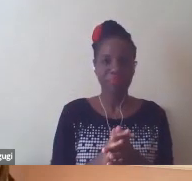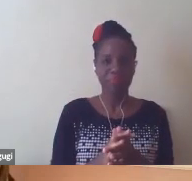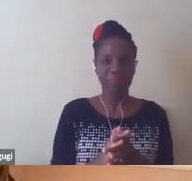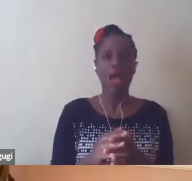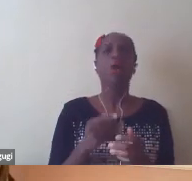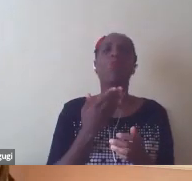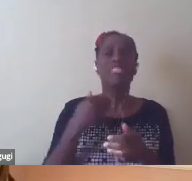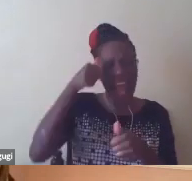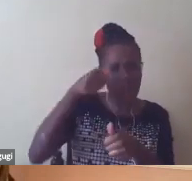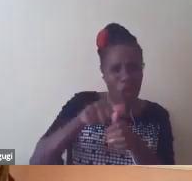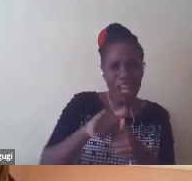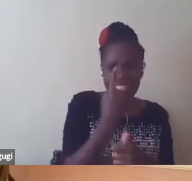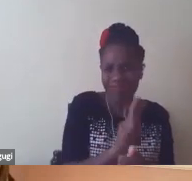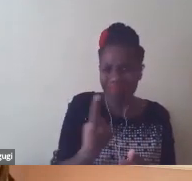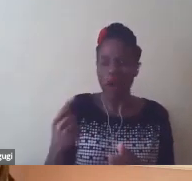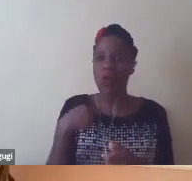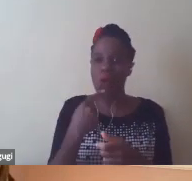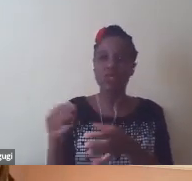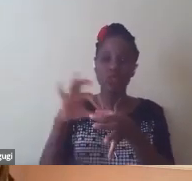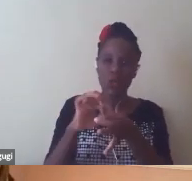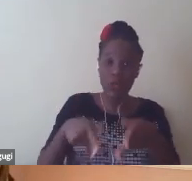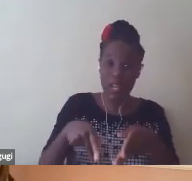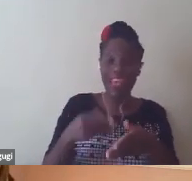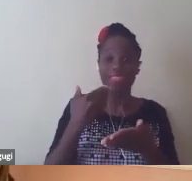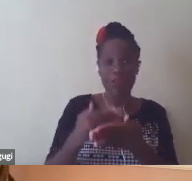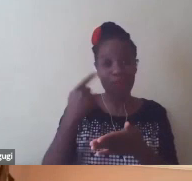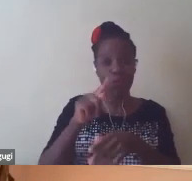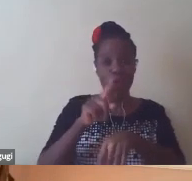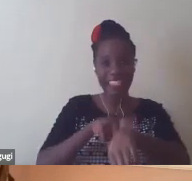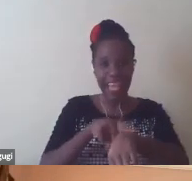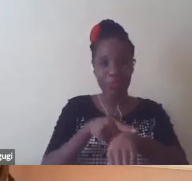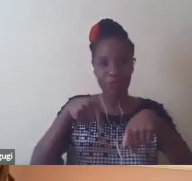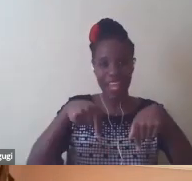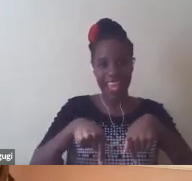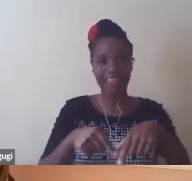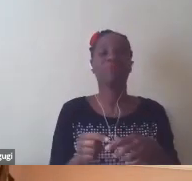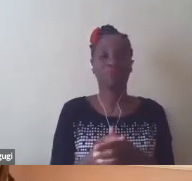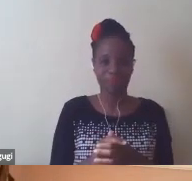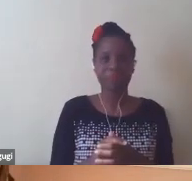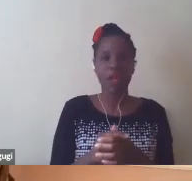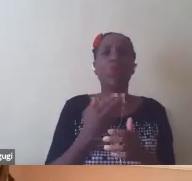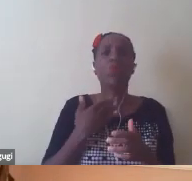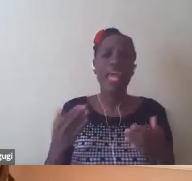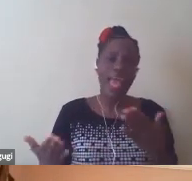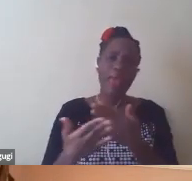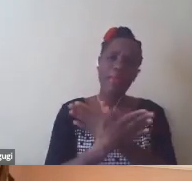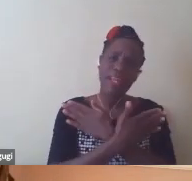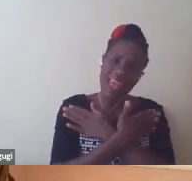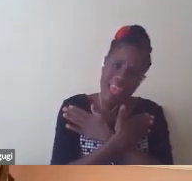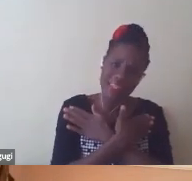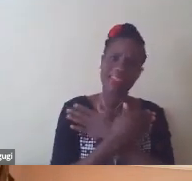who's joining us for this conversation. And thank you very much for finding time as we, you know, embrace this